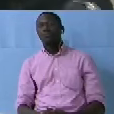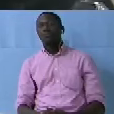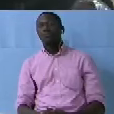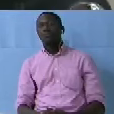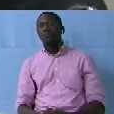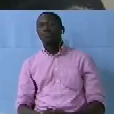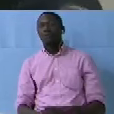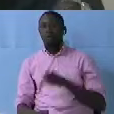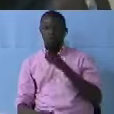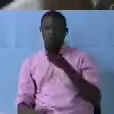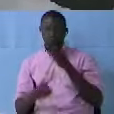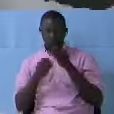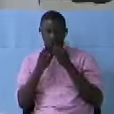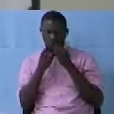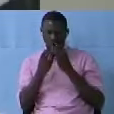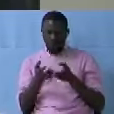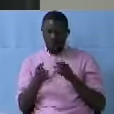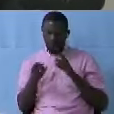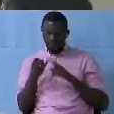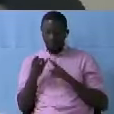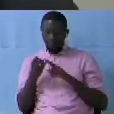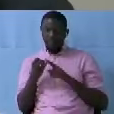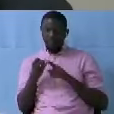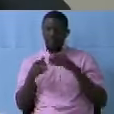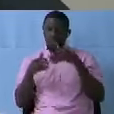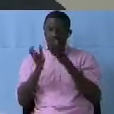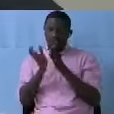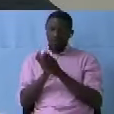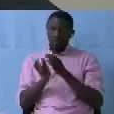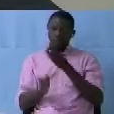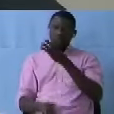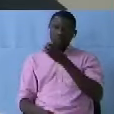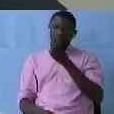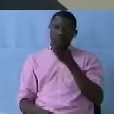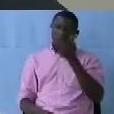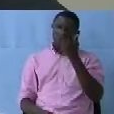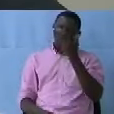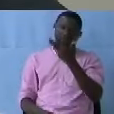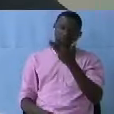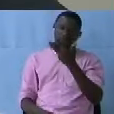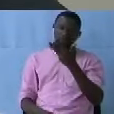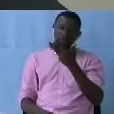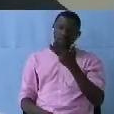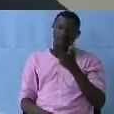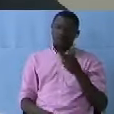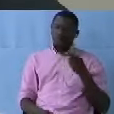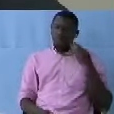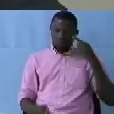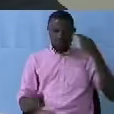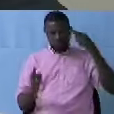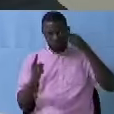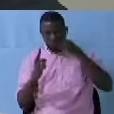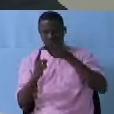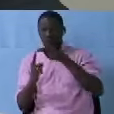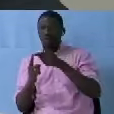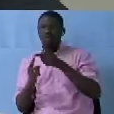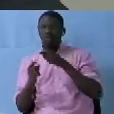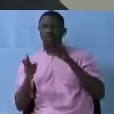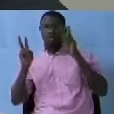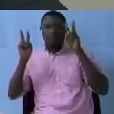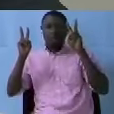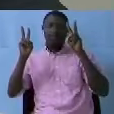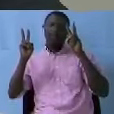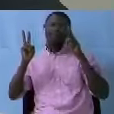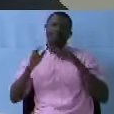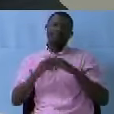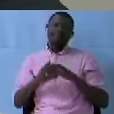You said that section 39 applied to Jame. Yo wax nga ne bunte lu nga loi